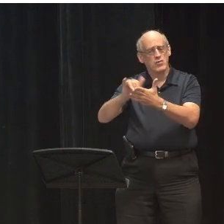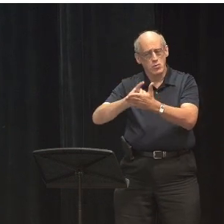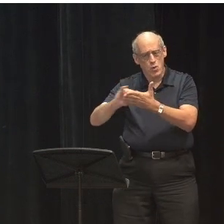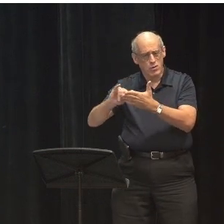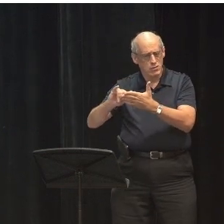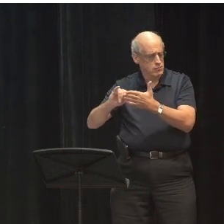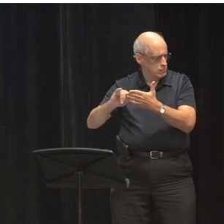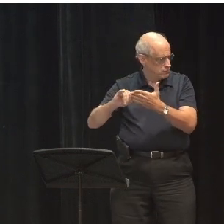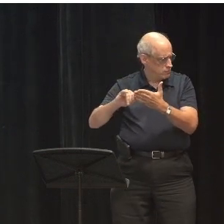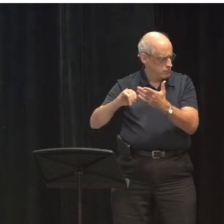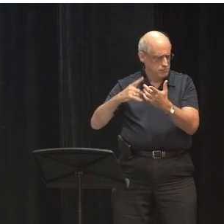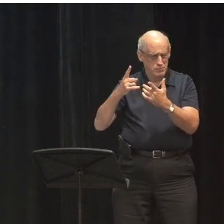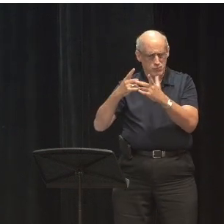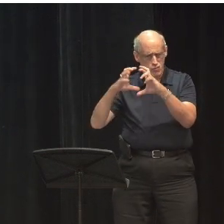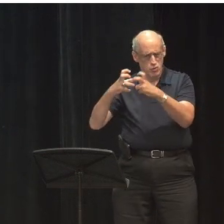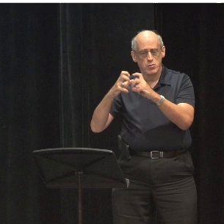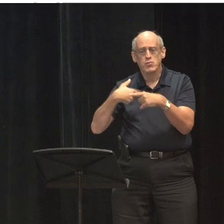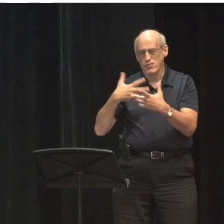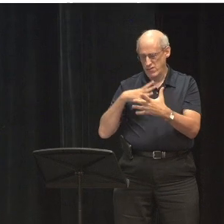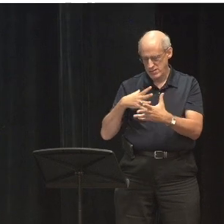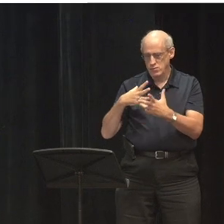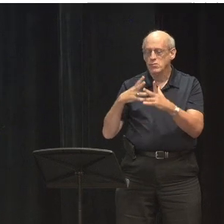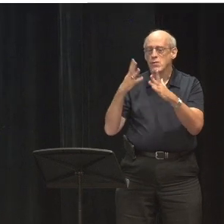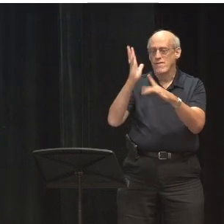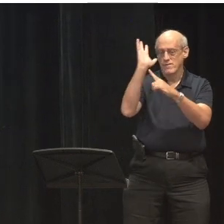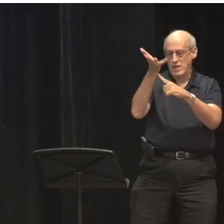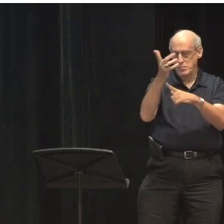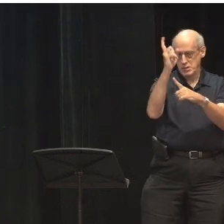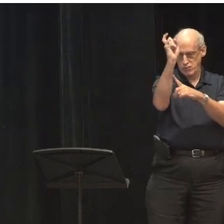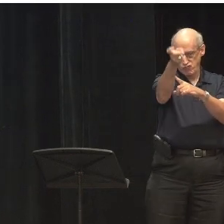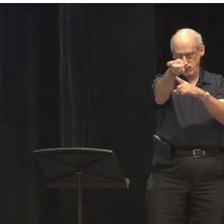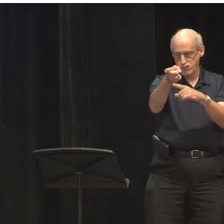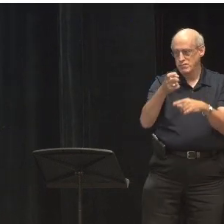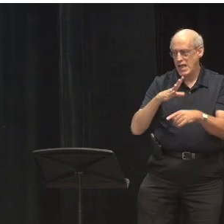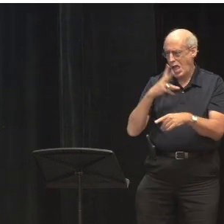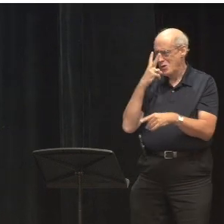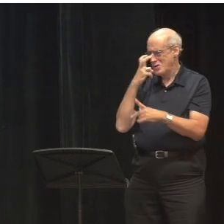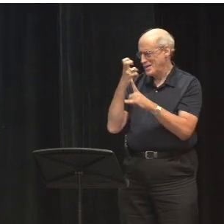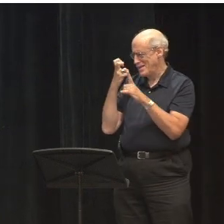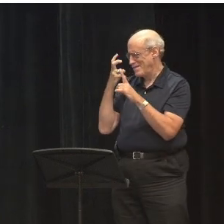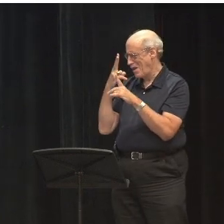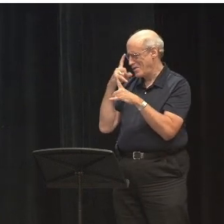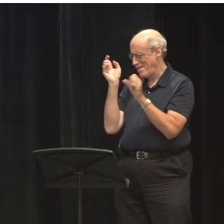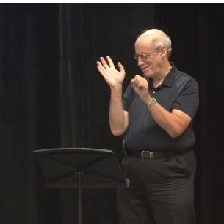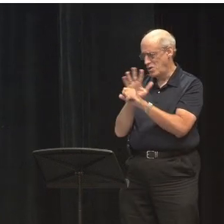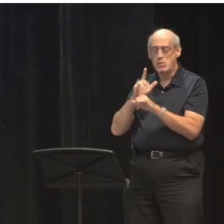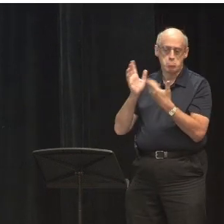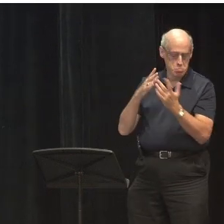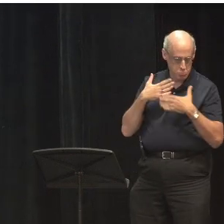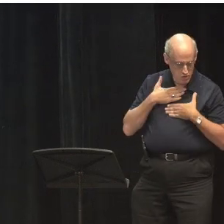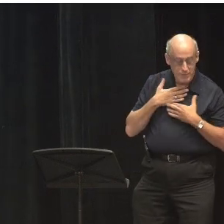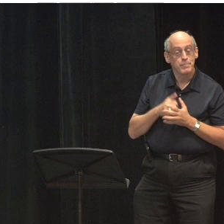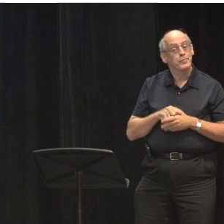right, understood. You have then 5 minutes. Thank you. Mm-hmm. I don't think I need as much, but I appreciate that.